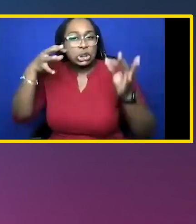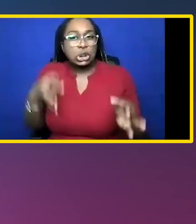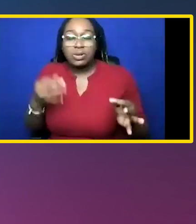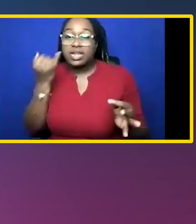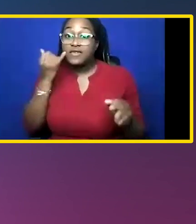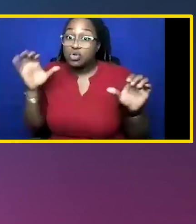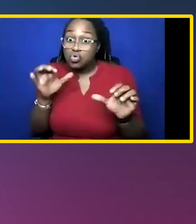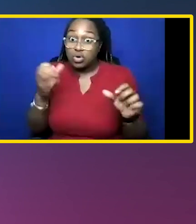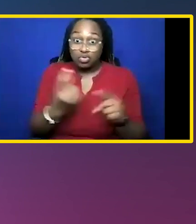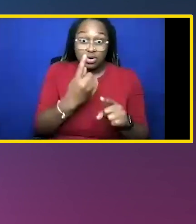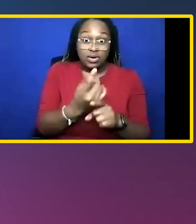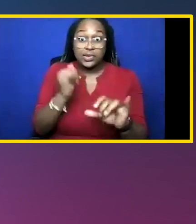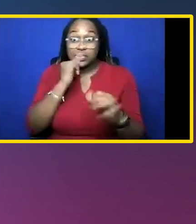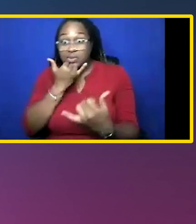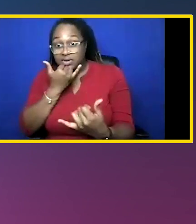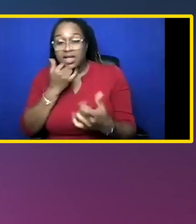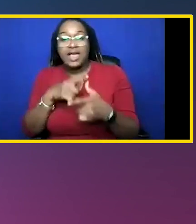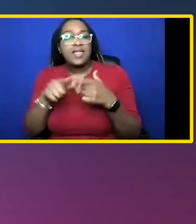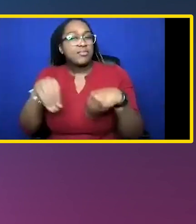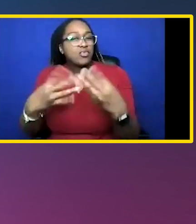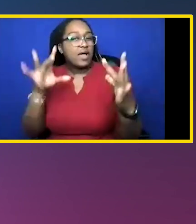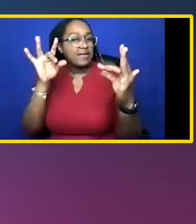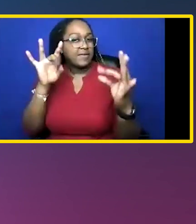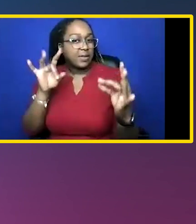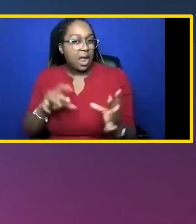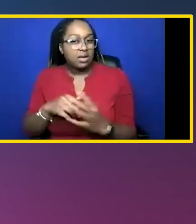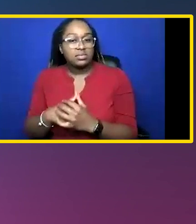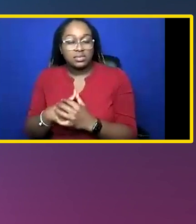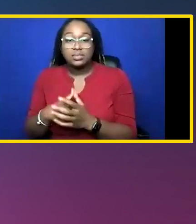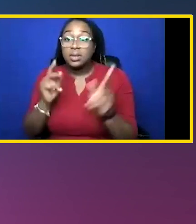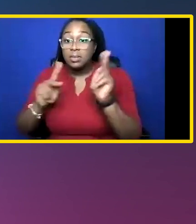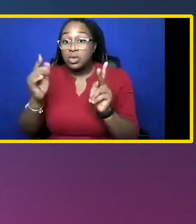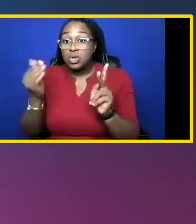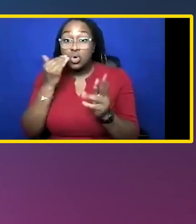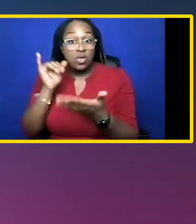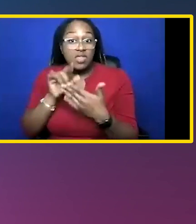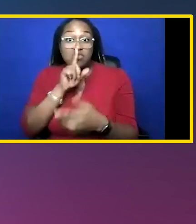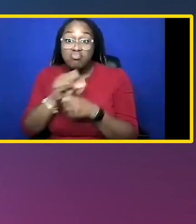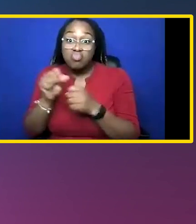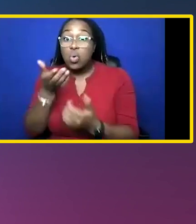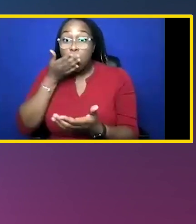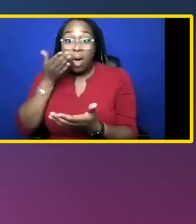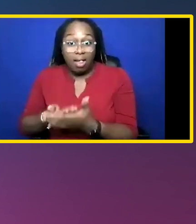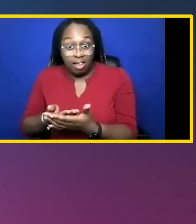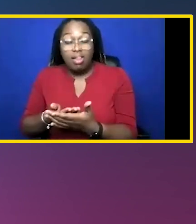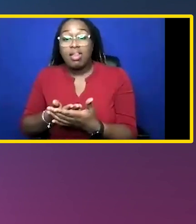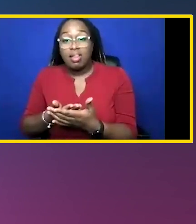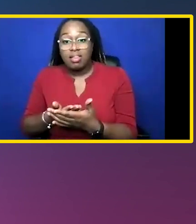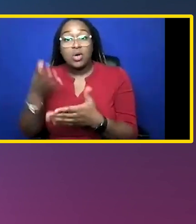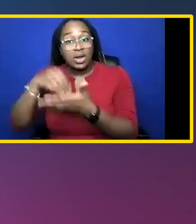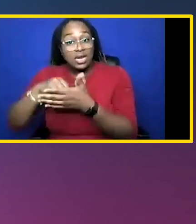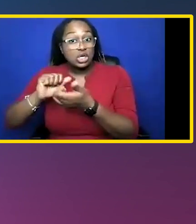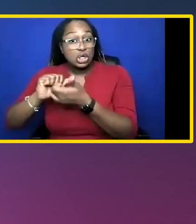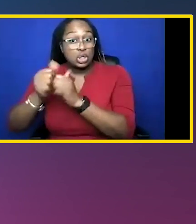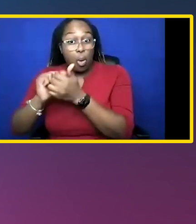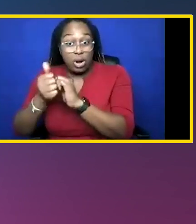doing it correctly or incorrectly, and then give you feedback. The people that know this really well are actually in sports.